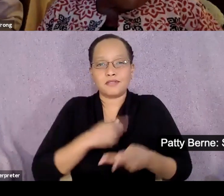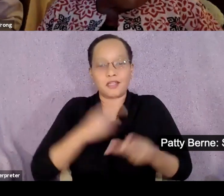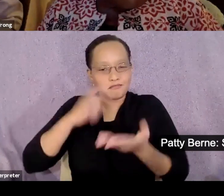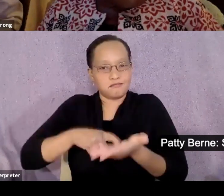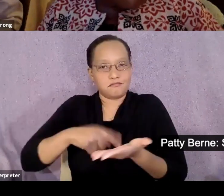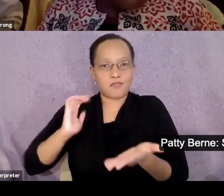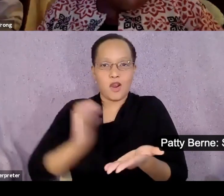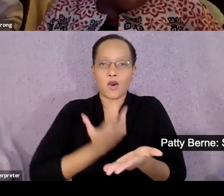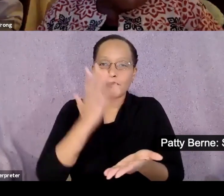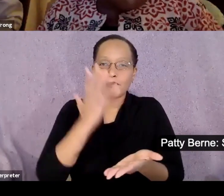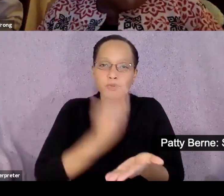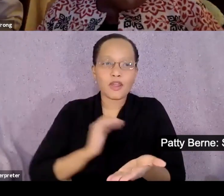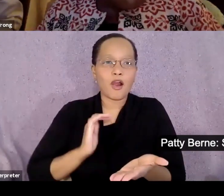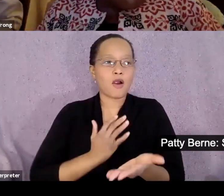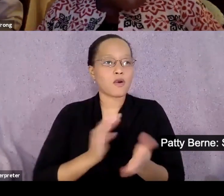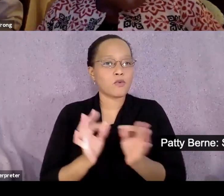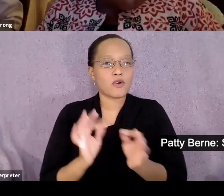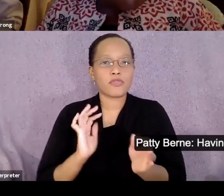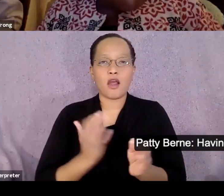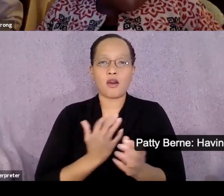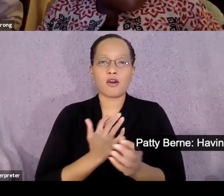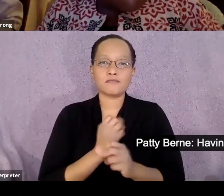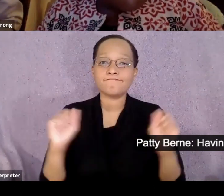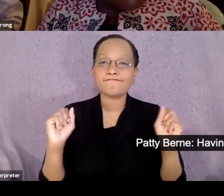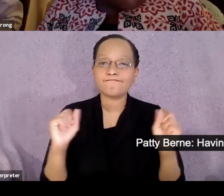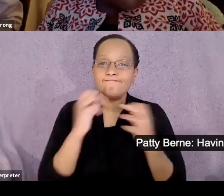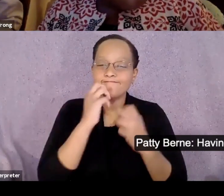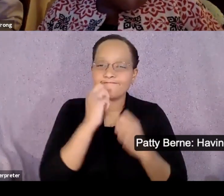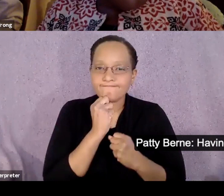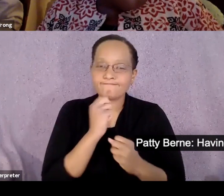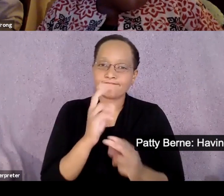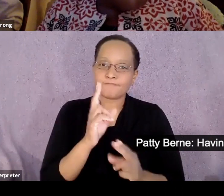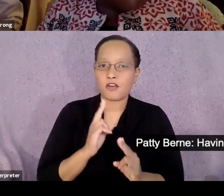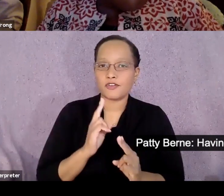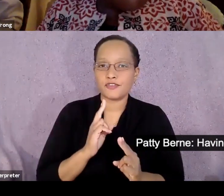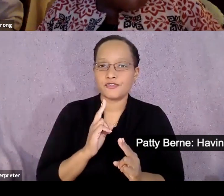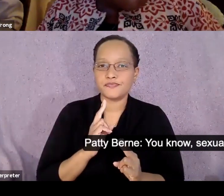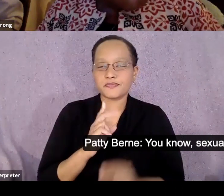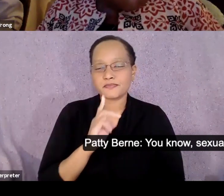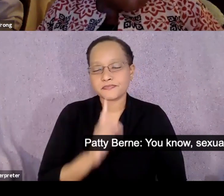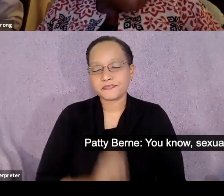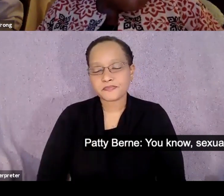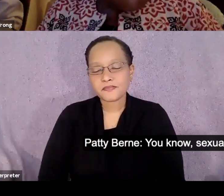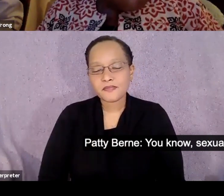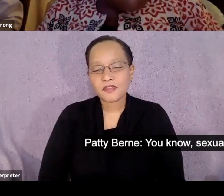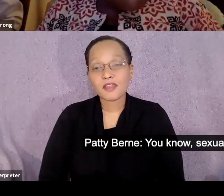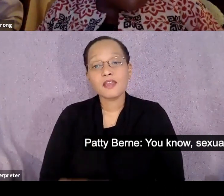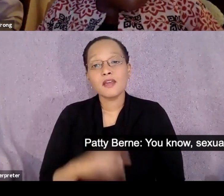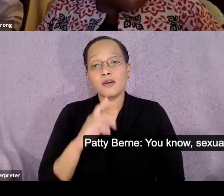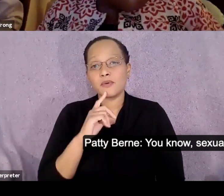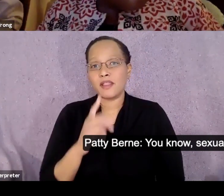sacred and worth and having dignity, deserving respect, you know, sexually